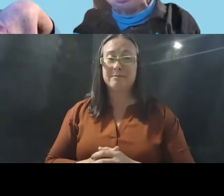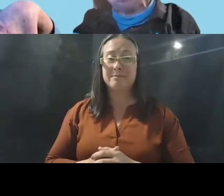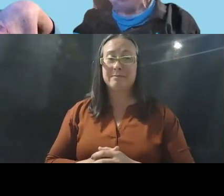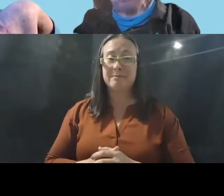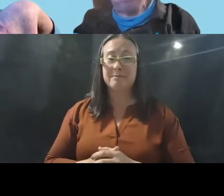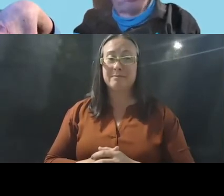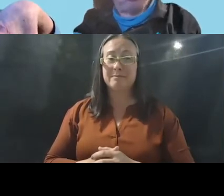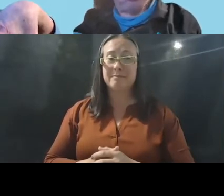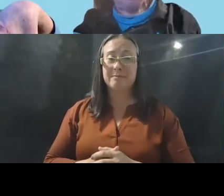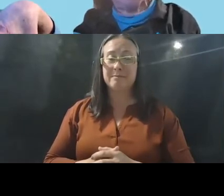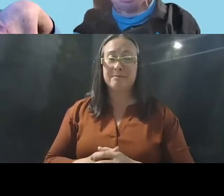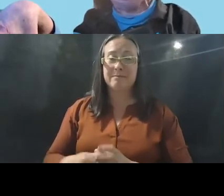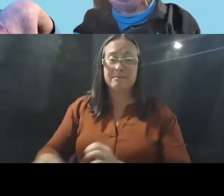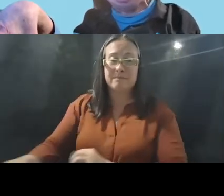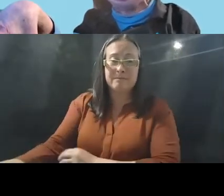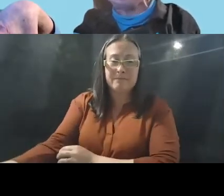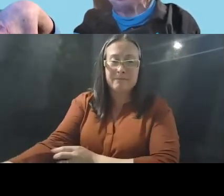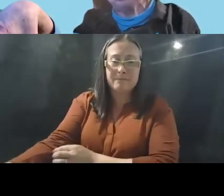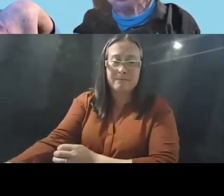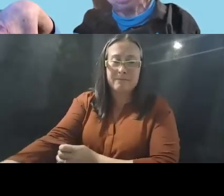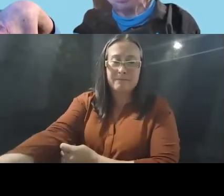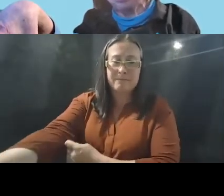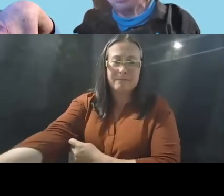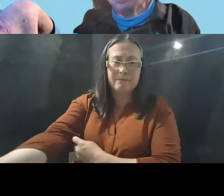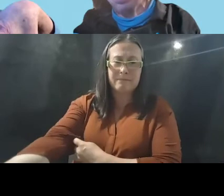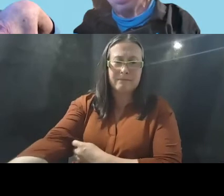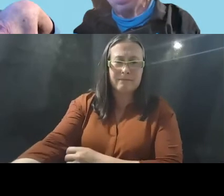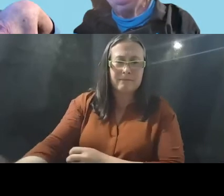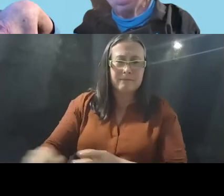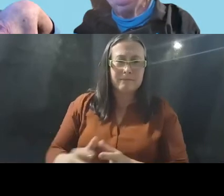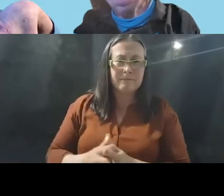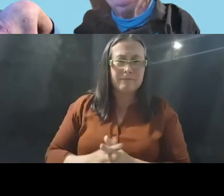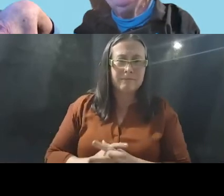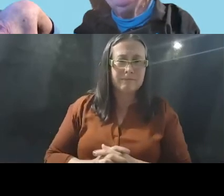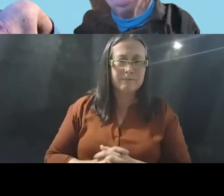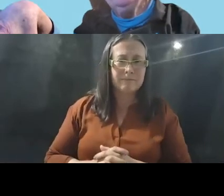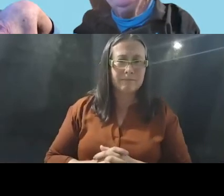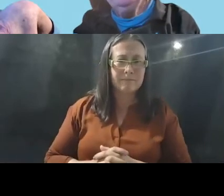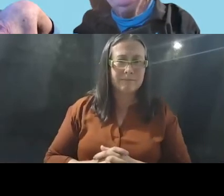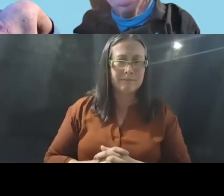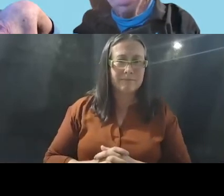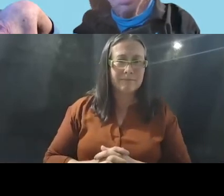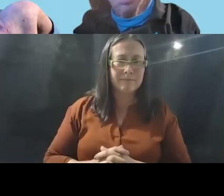smart home. Is that right, Nick?